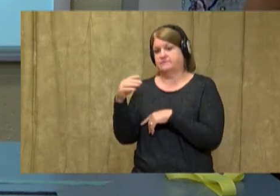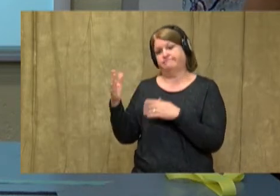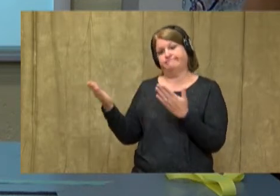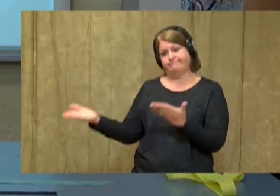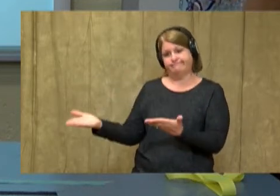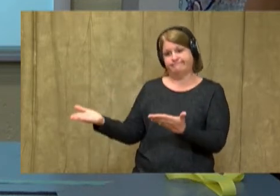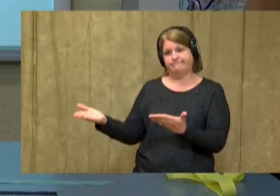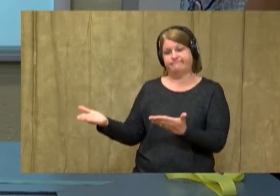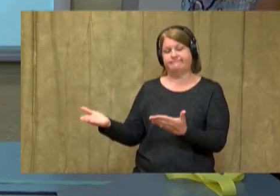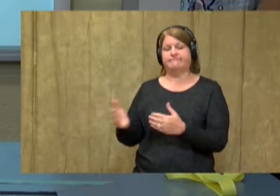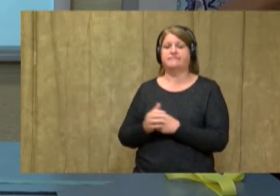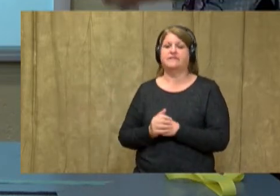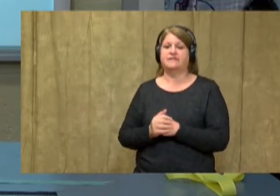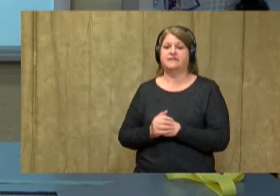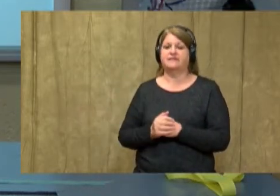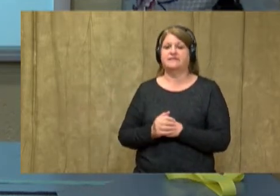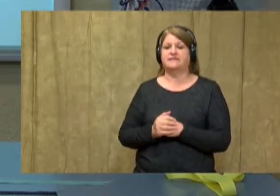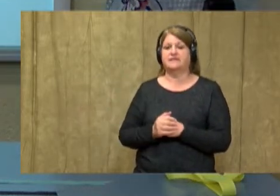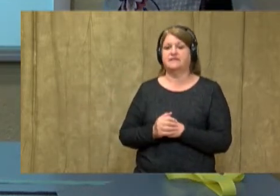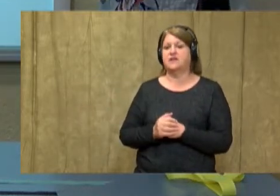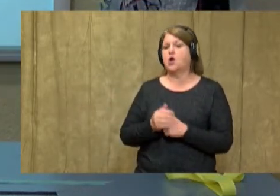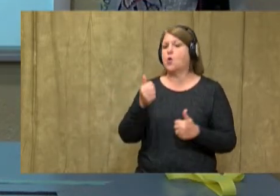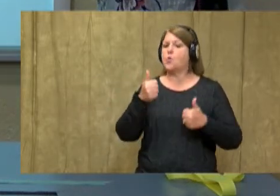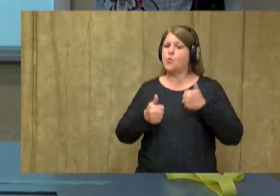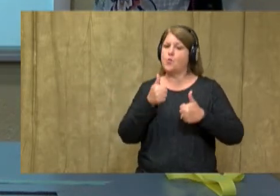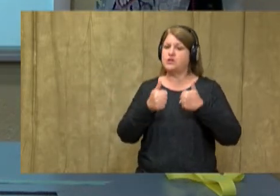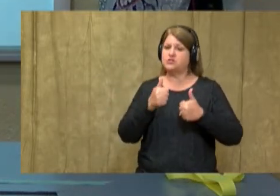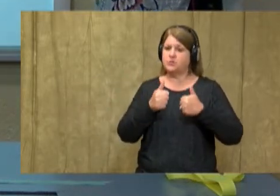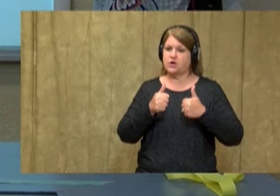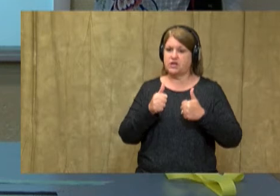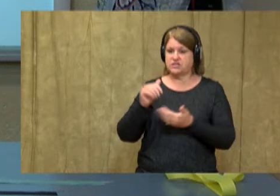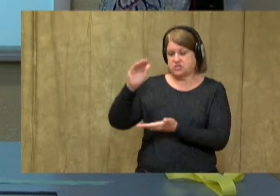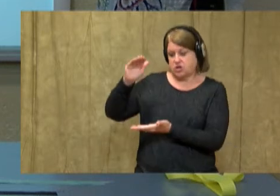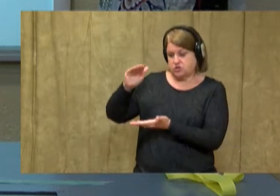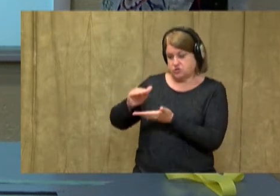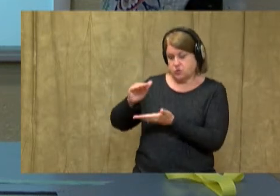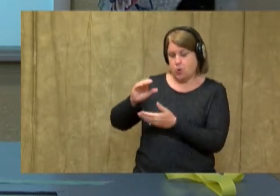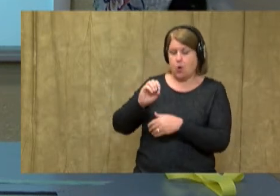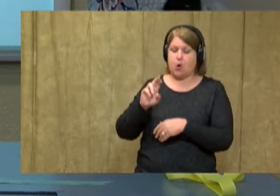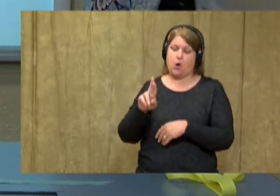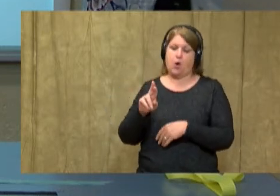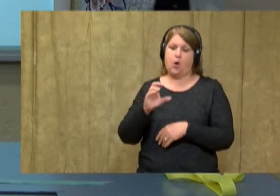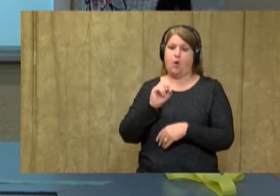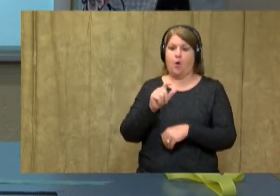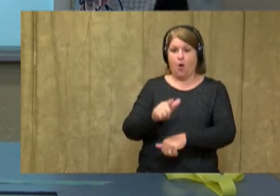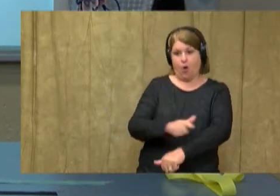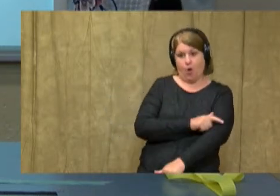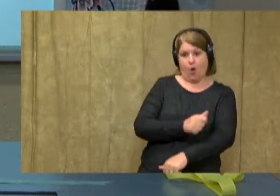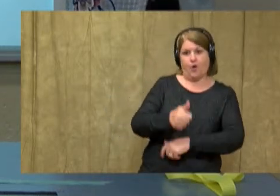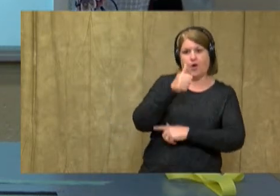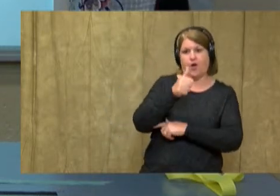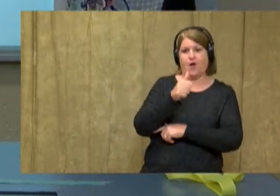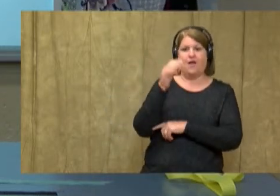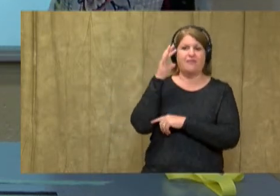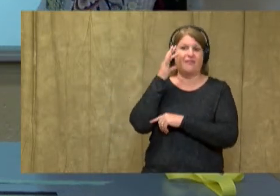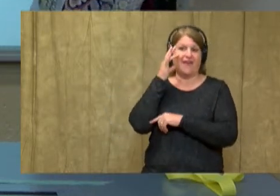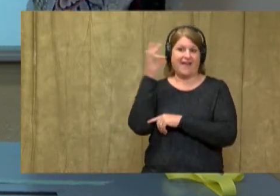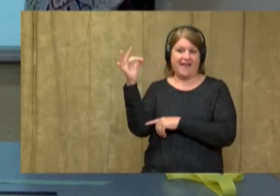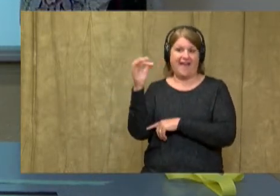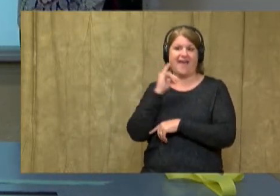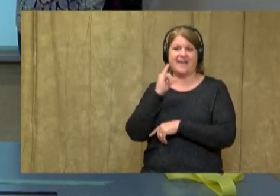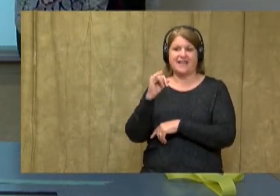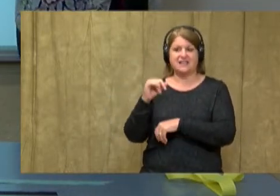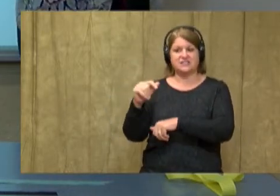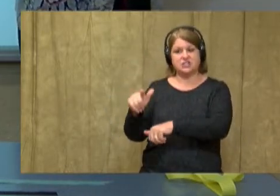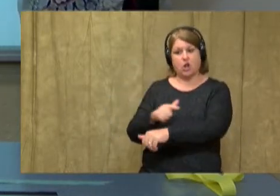All right, let's do this one. Which one is shorter or longer? The cat is longer than the